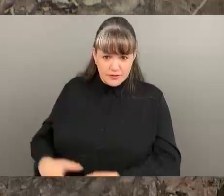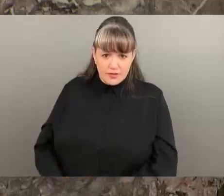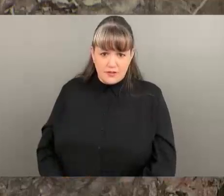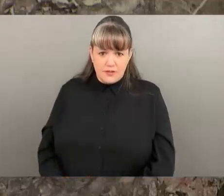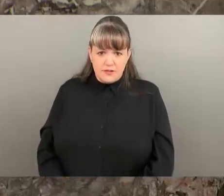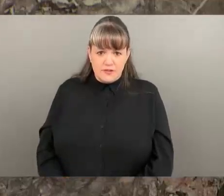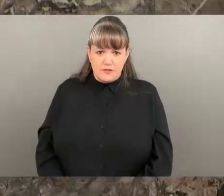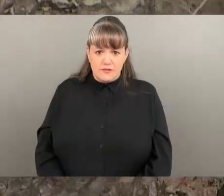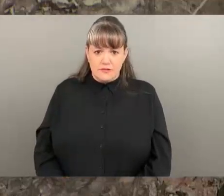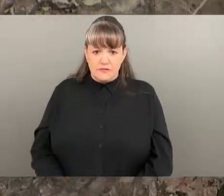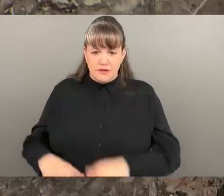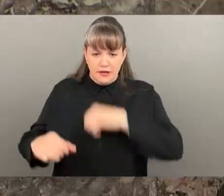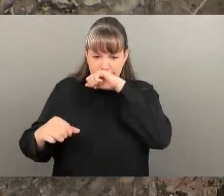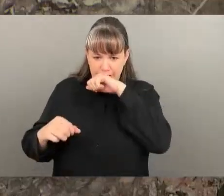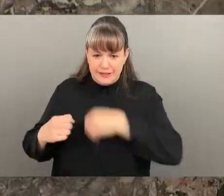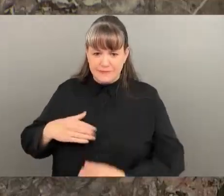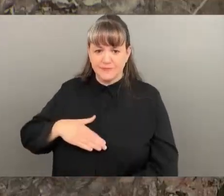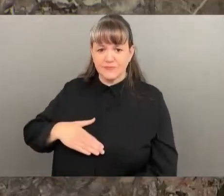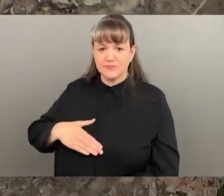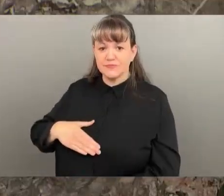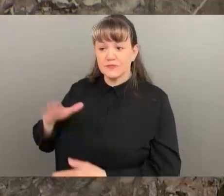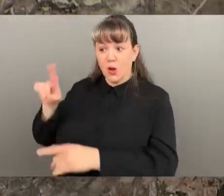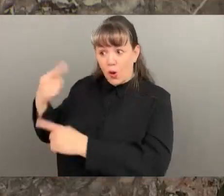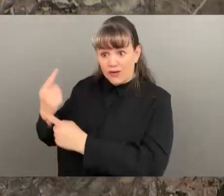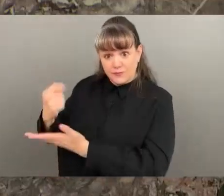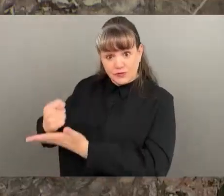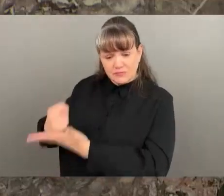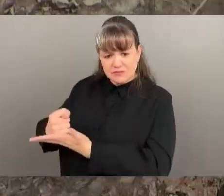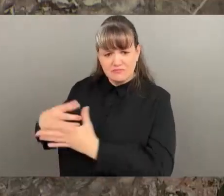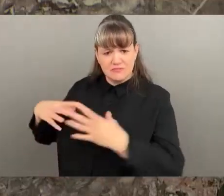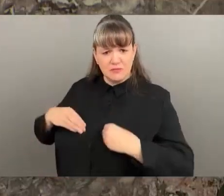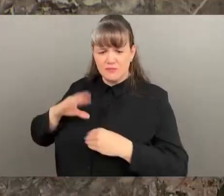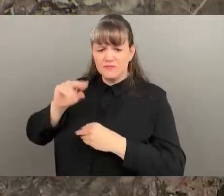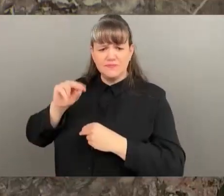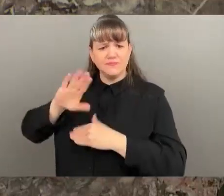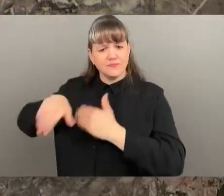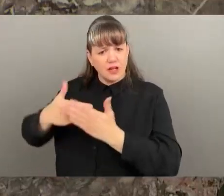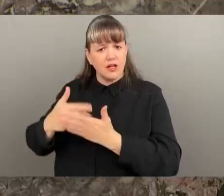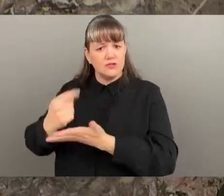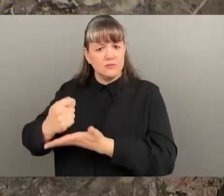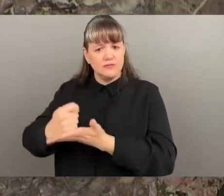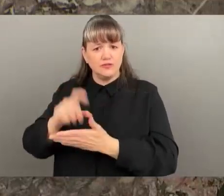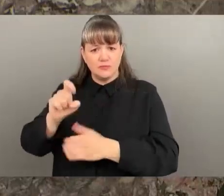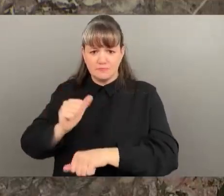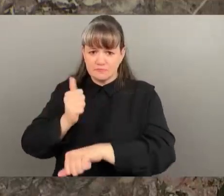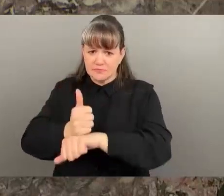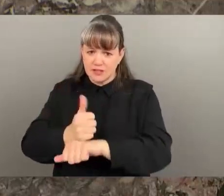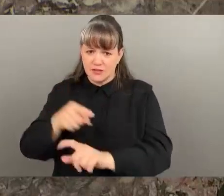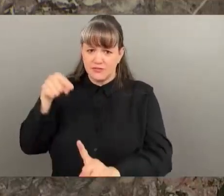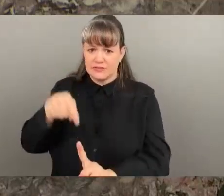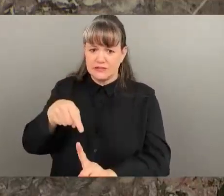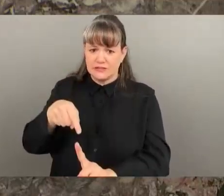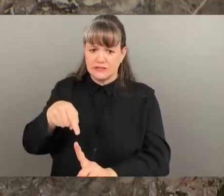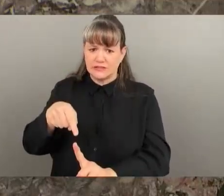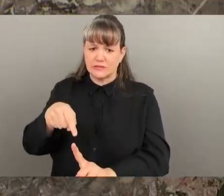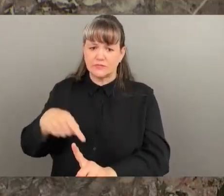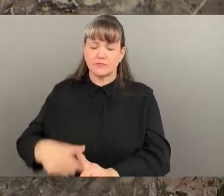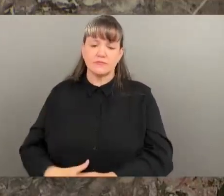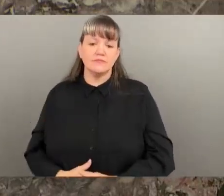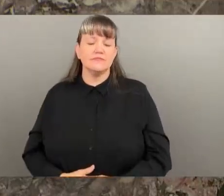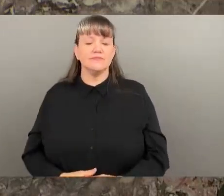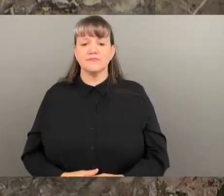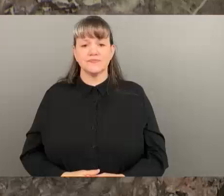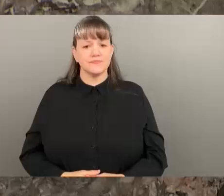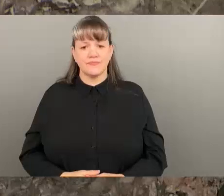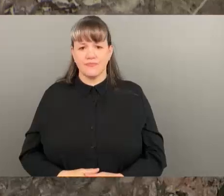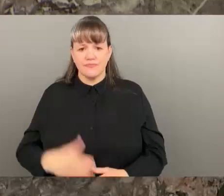kind of treatment, and that all treatment must be bed-based. When, Mr. Speaker, we know that in order to meet the needs